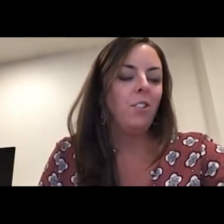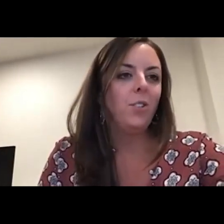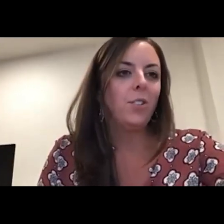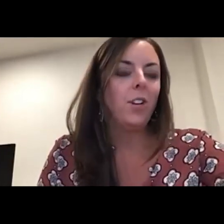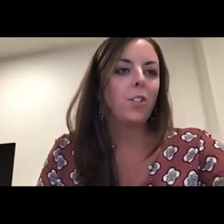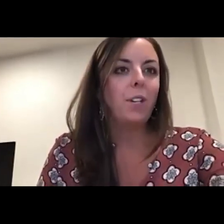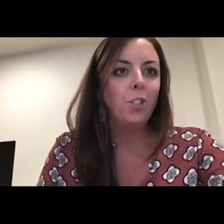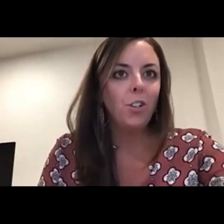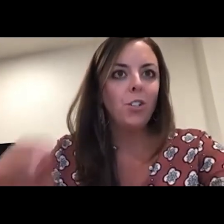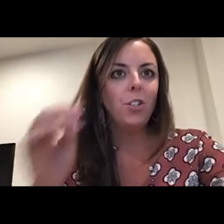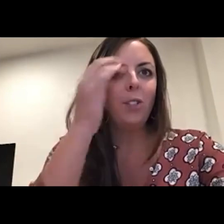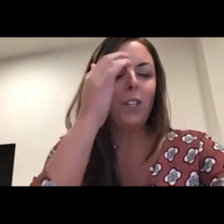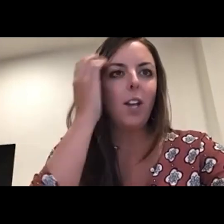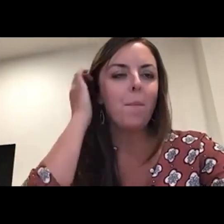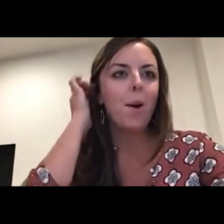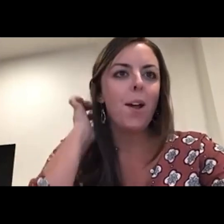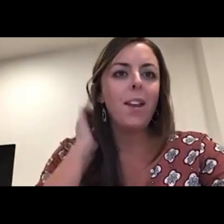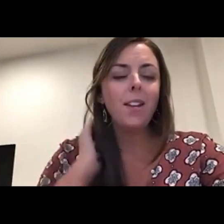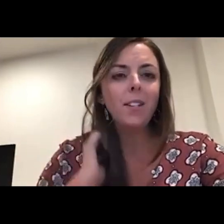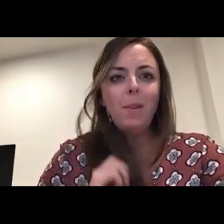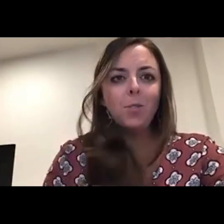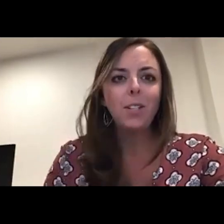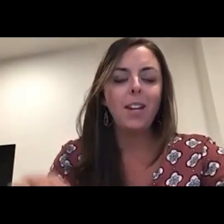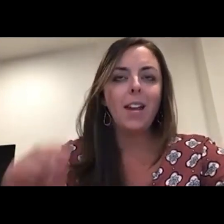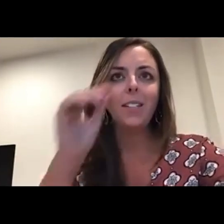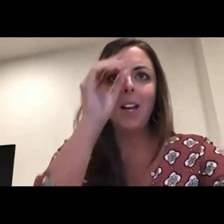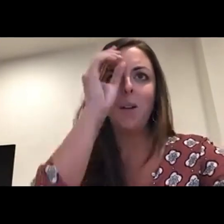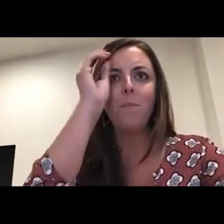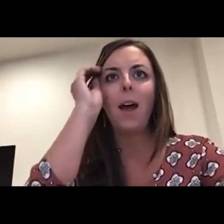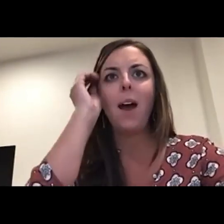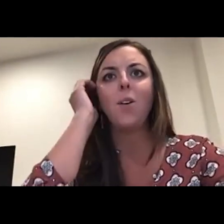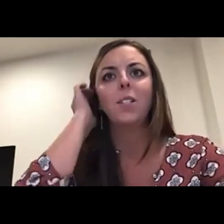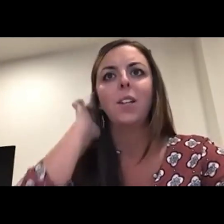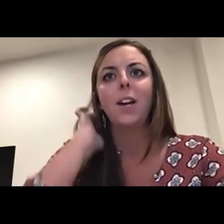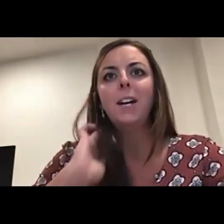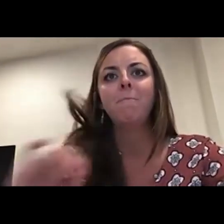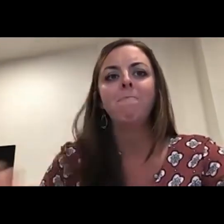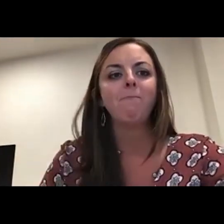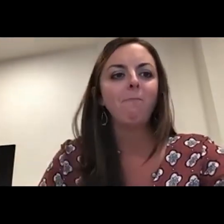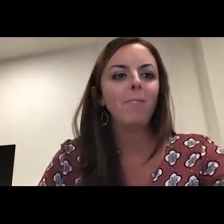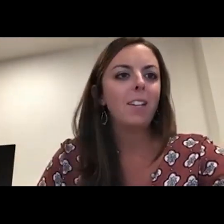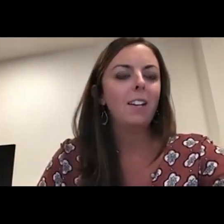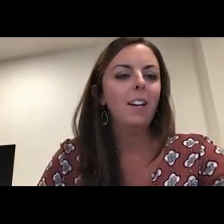going to introduce Dr. Richards, who is going to come on and speak to us next about